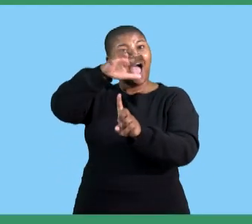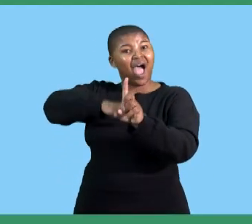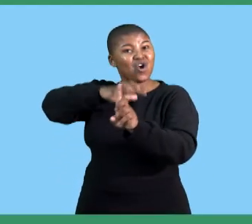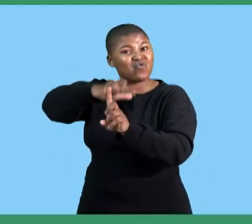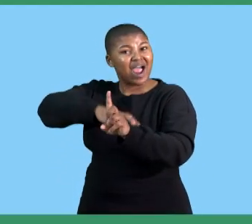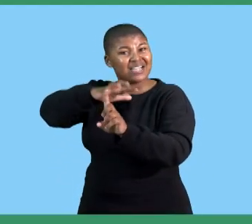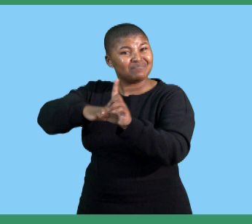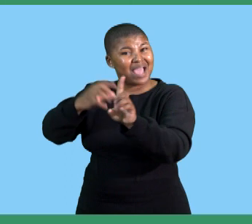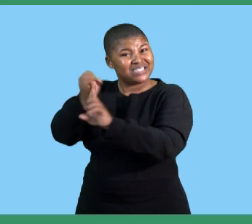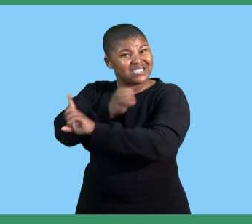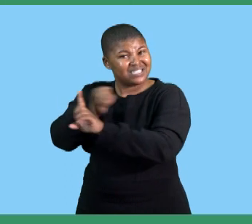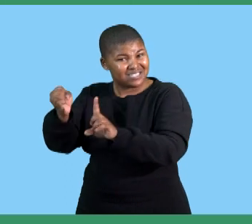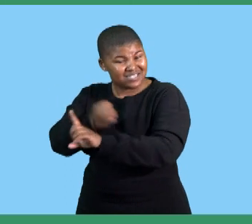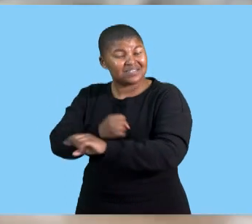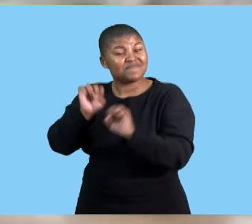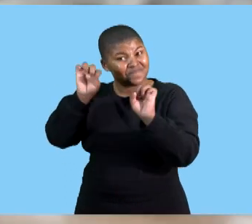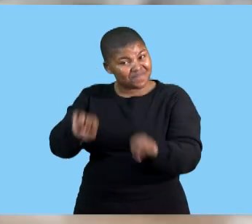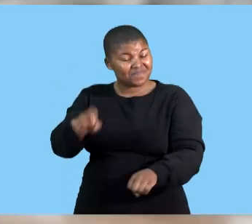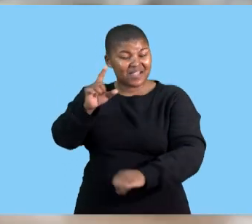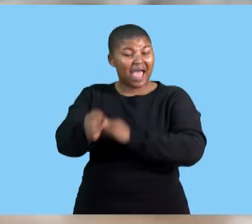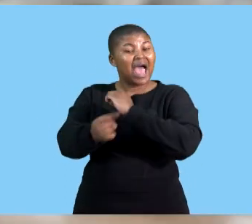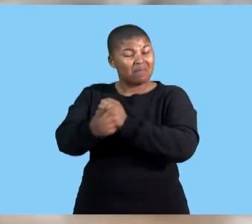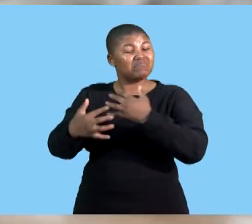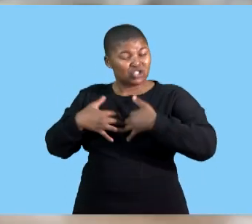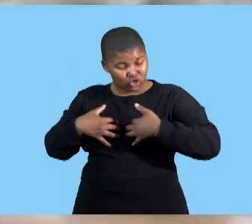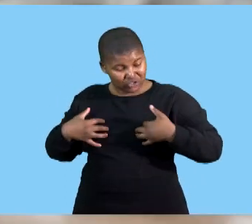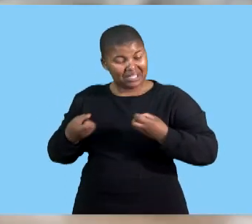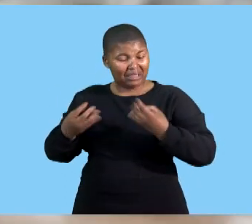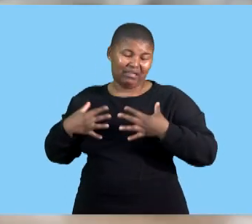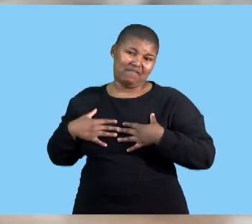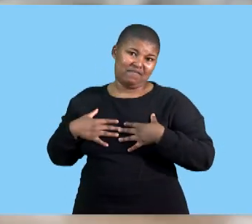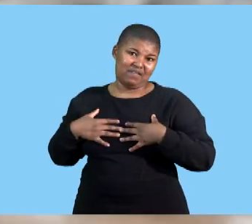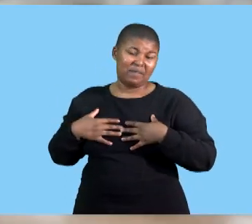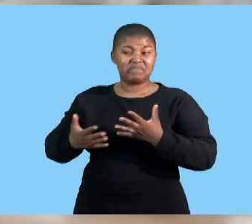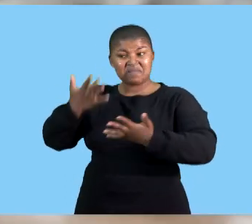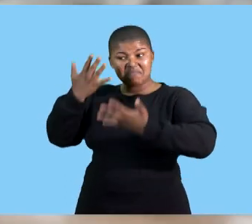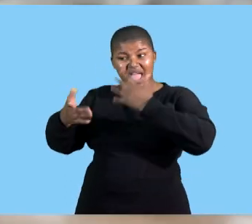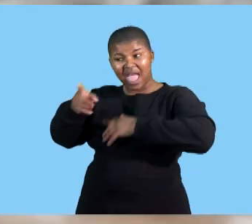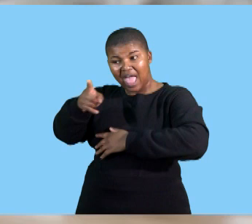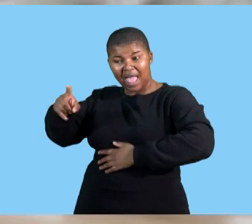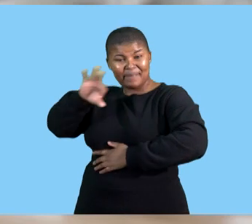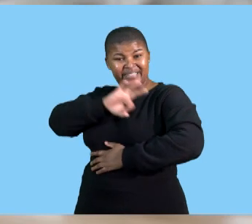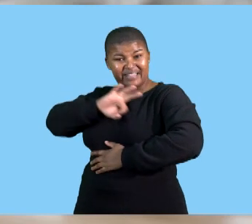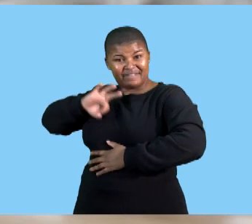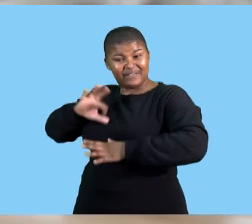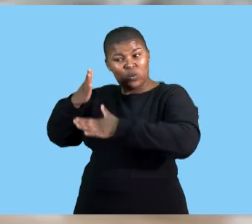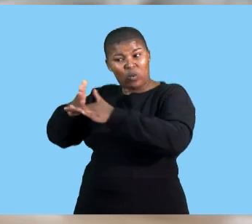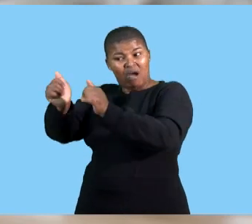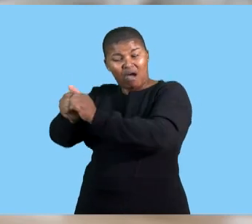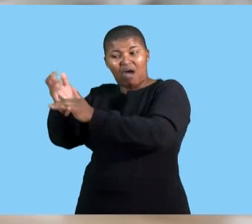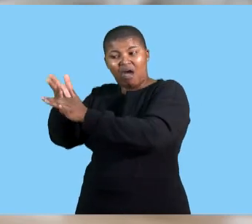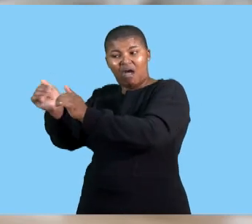happen in the workplace that you have employees or colleagues that are working with you, but they are bullying you in the